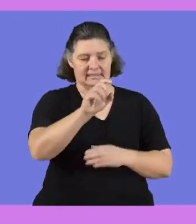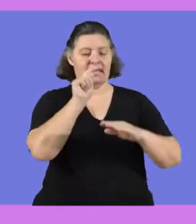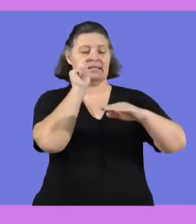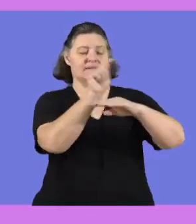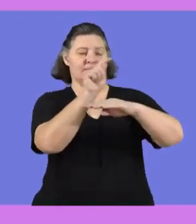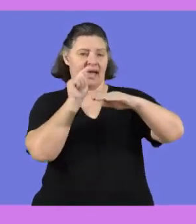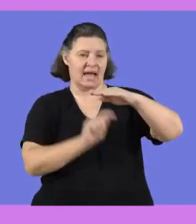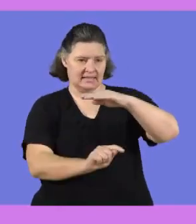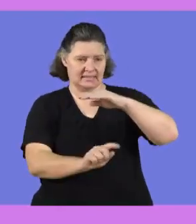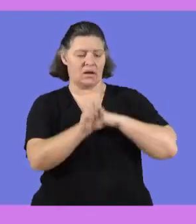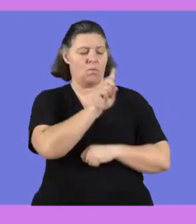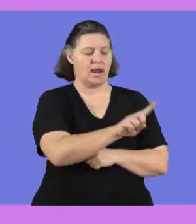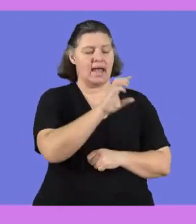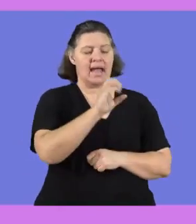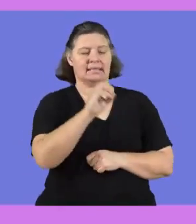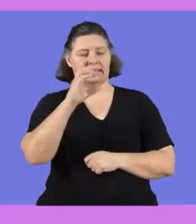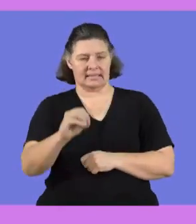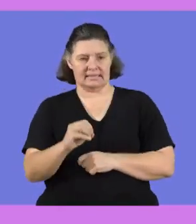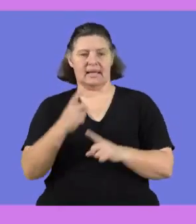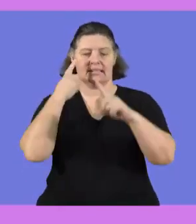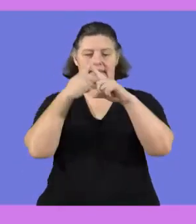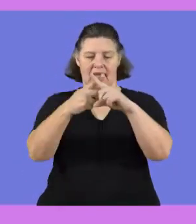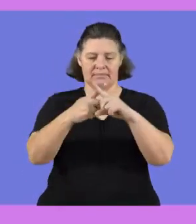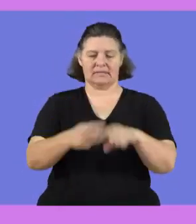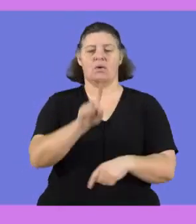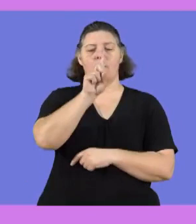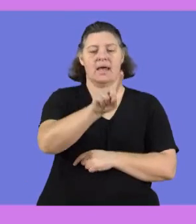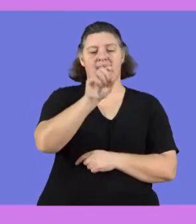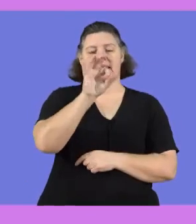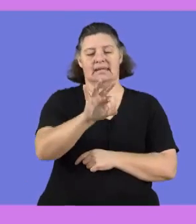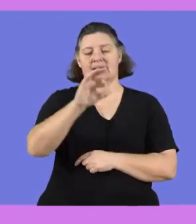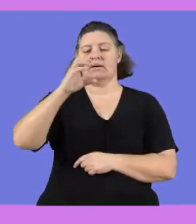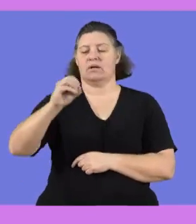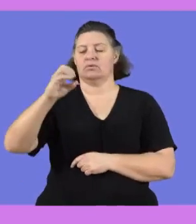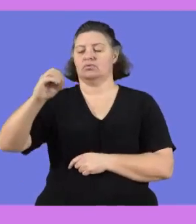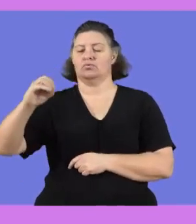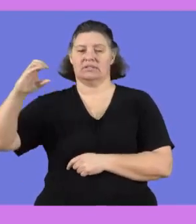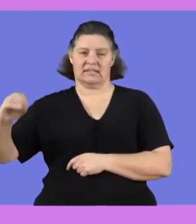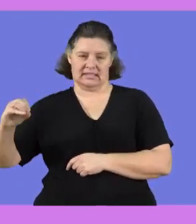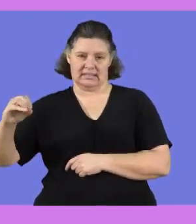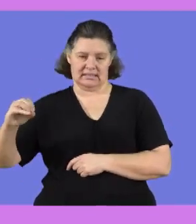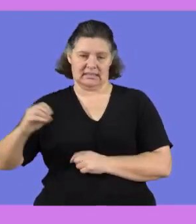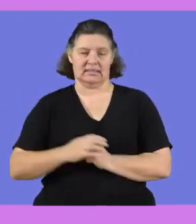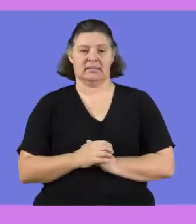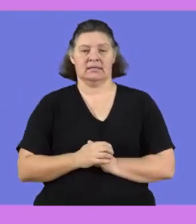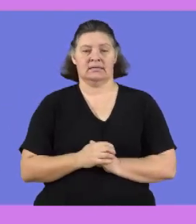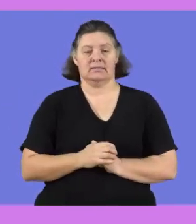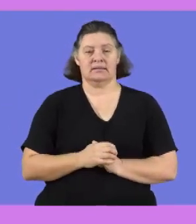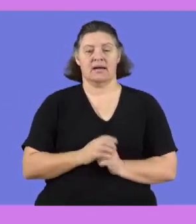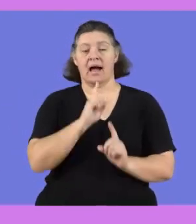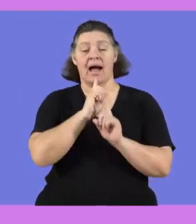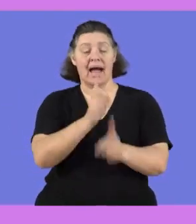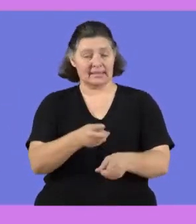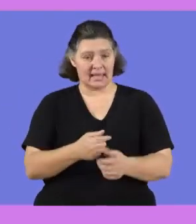your calculator with me. 80 divided by 100 multiplied by 13,000